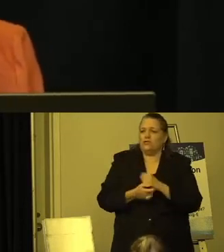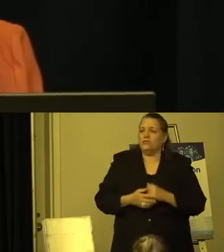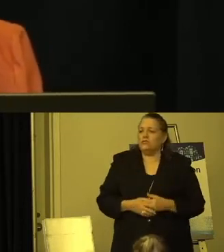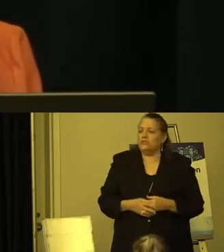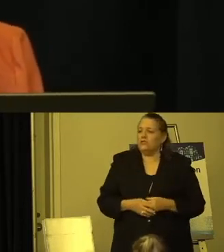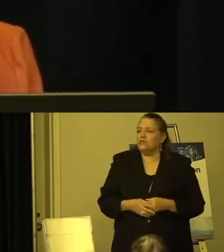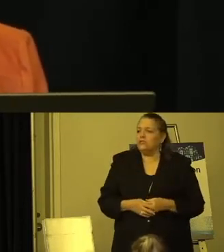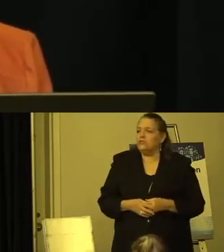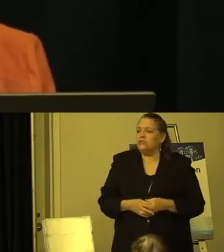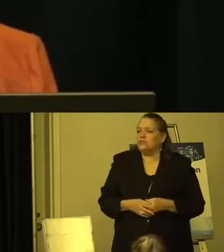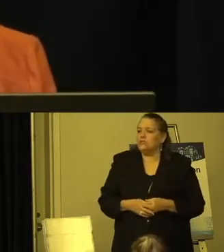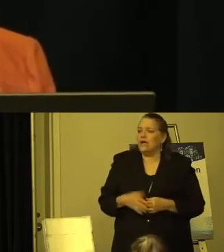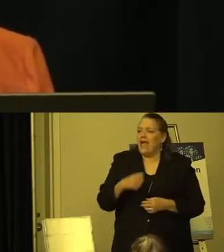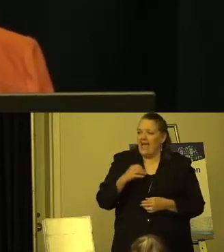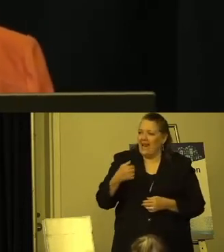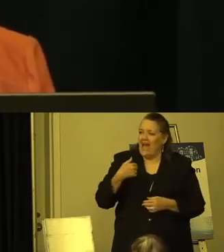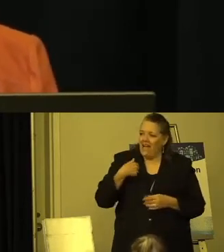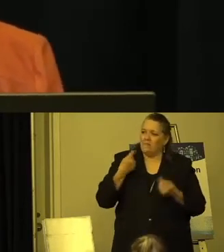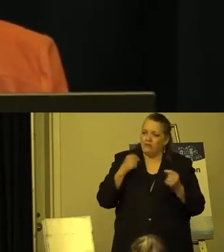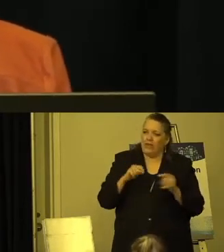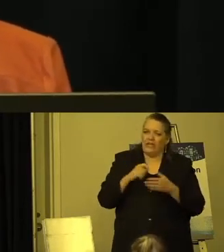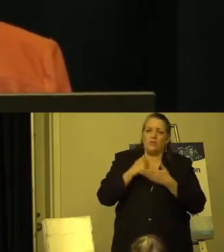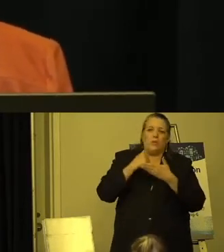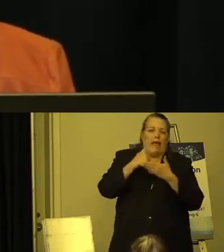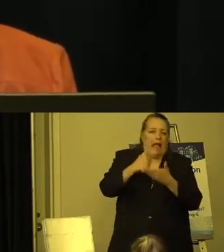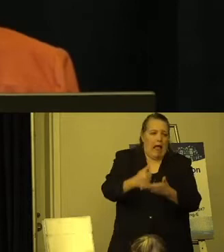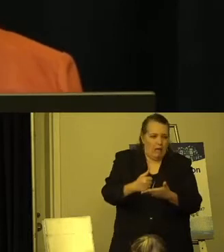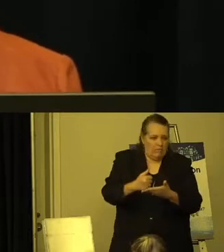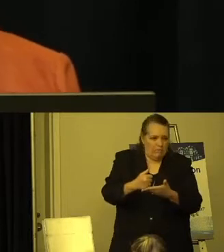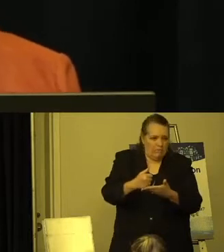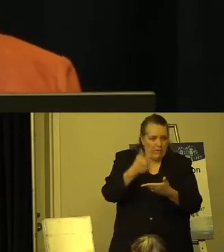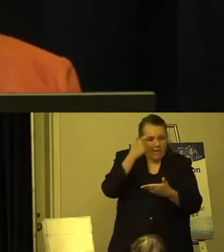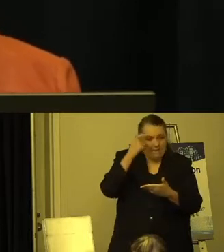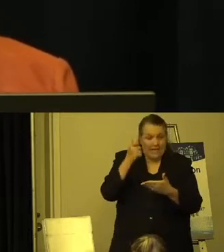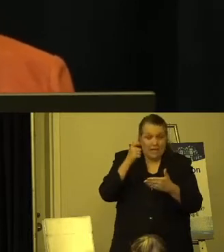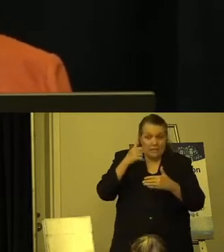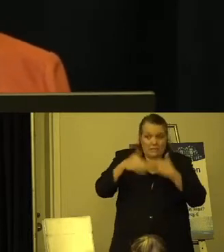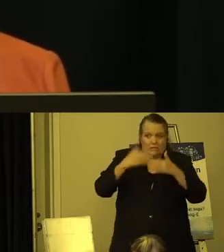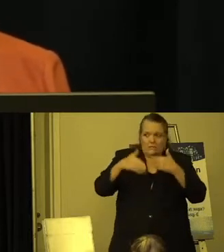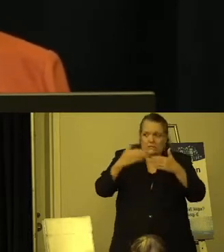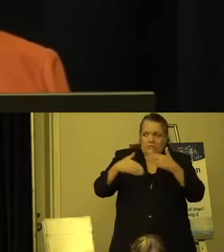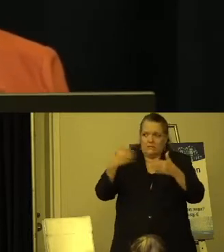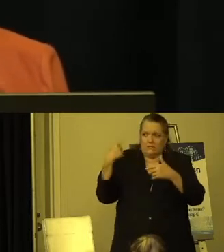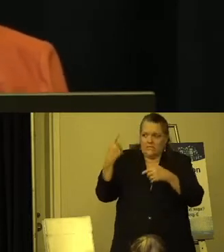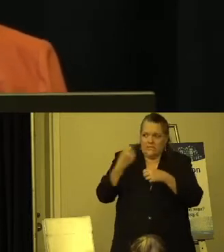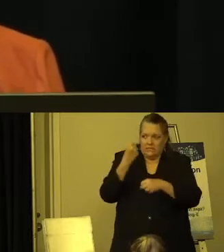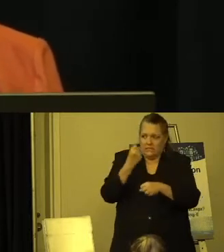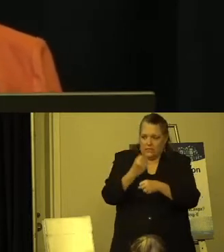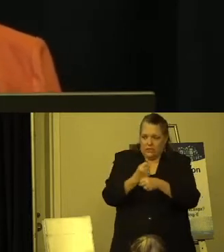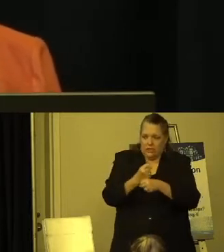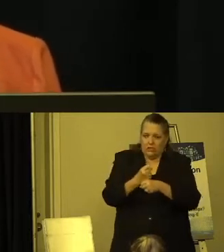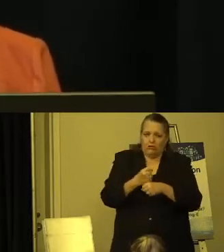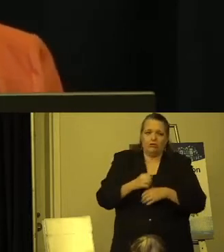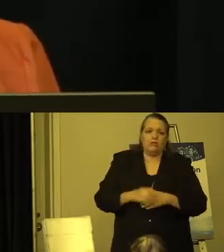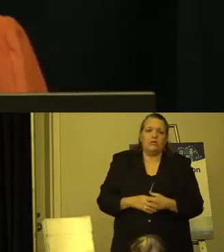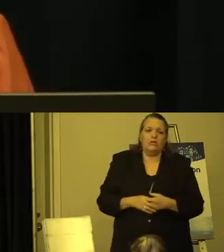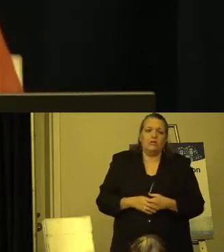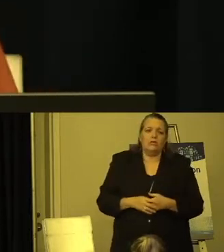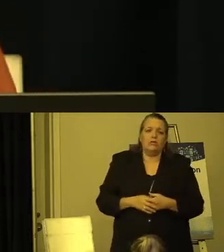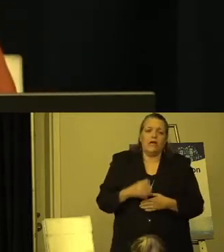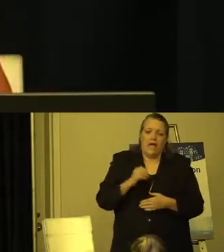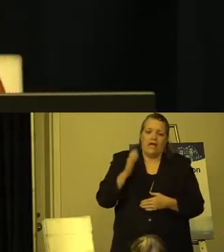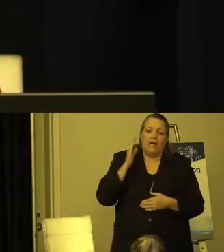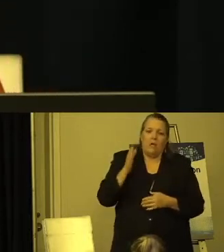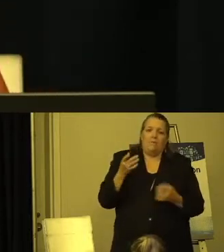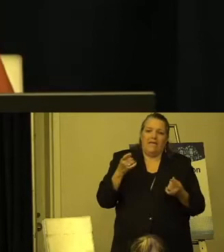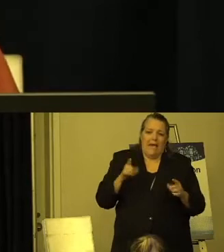this is something that I've also been trying to help with, because the transition has accelerated over the past year. And it will be